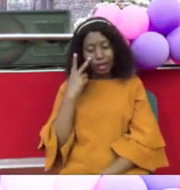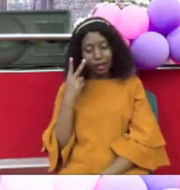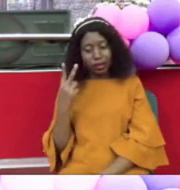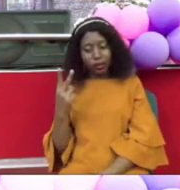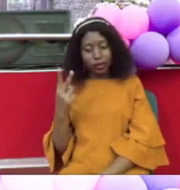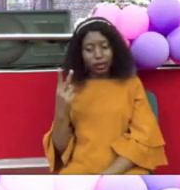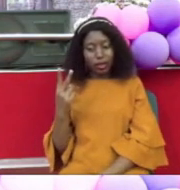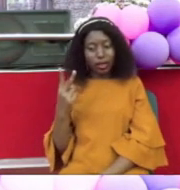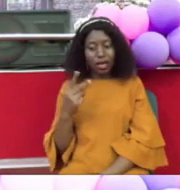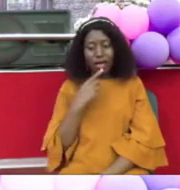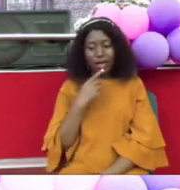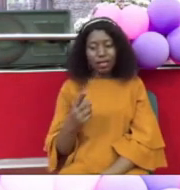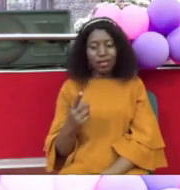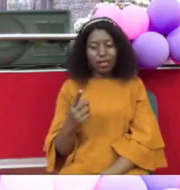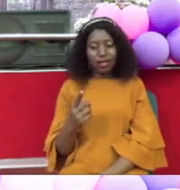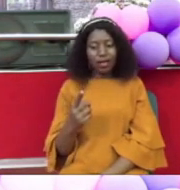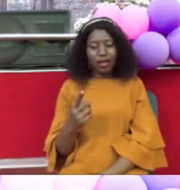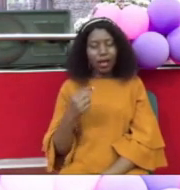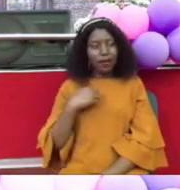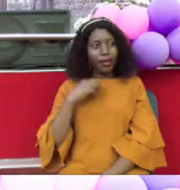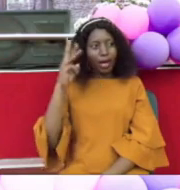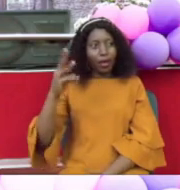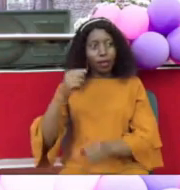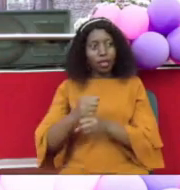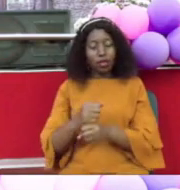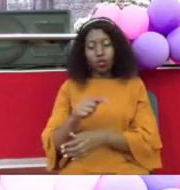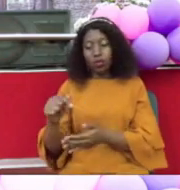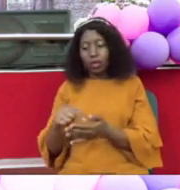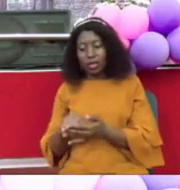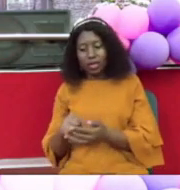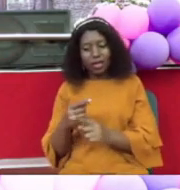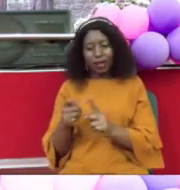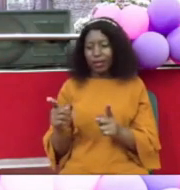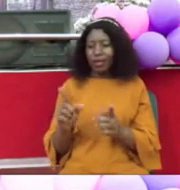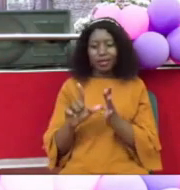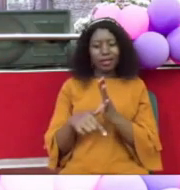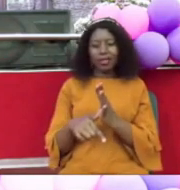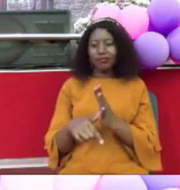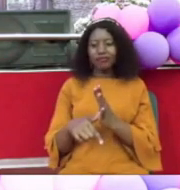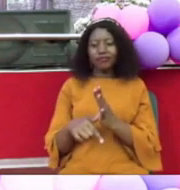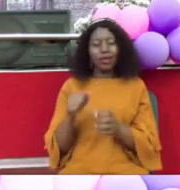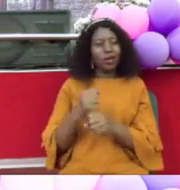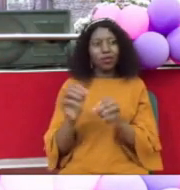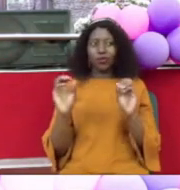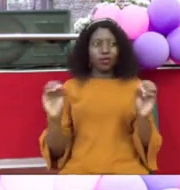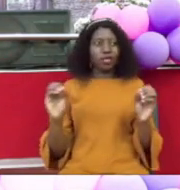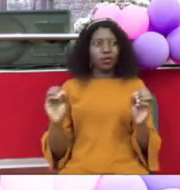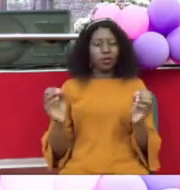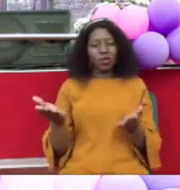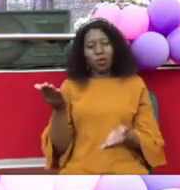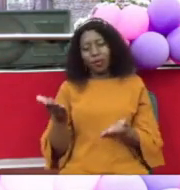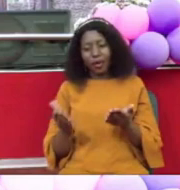I'm going to do this, you don't do it. Pengine unasema nitafanya hivi lakini unakosa kufanya. Or you just fail, you know,